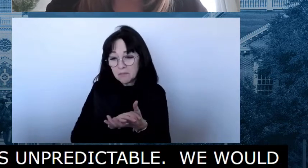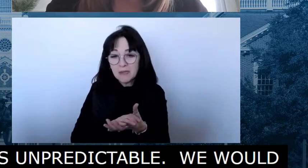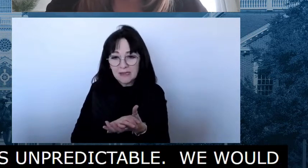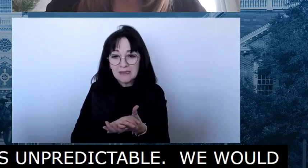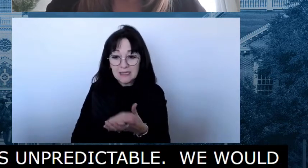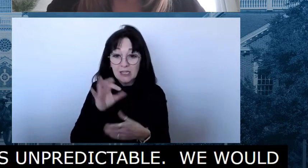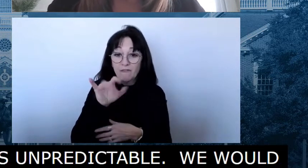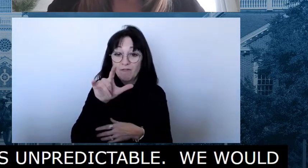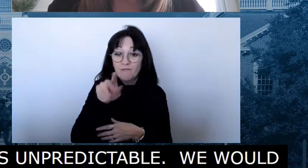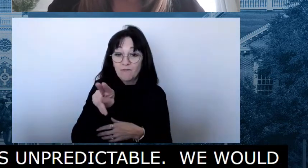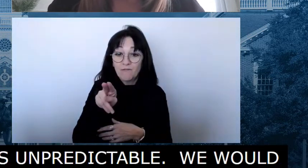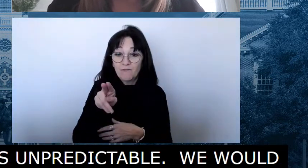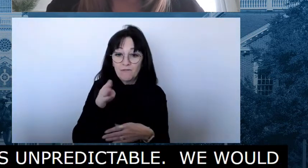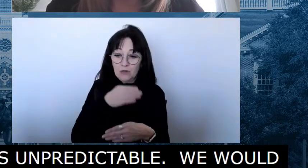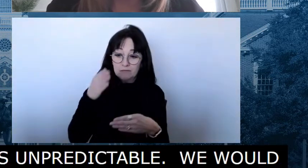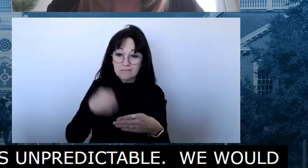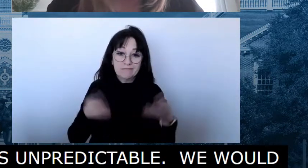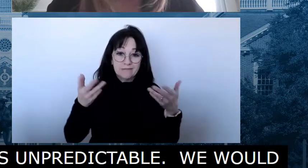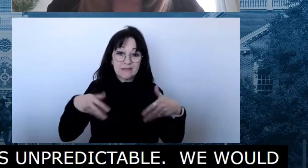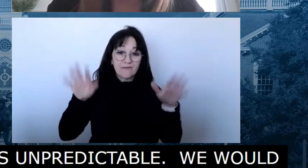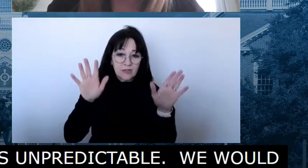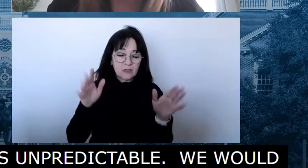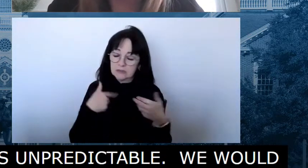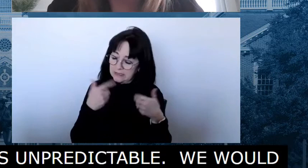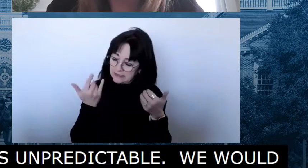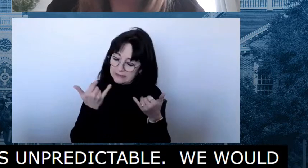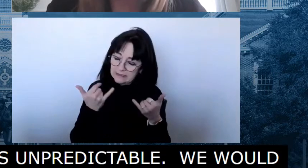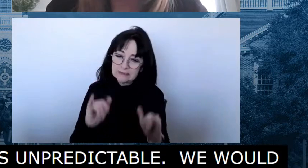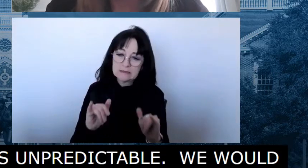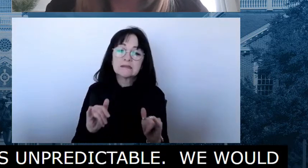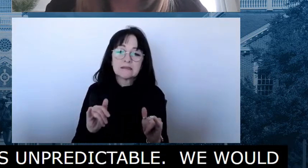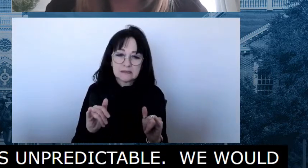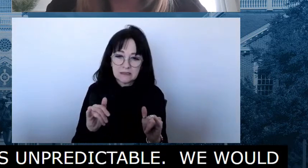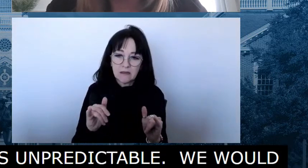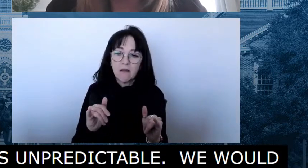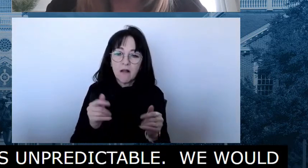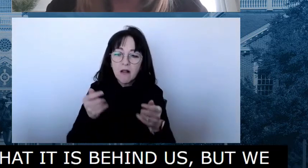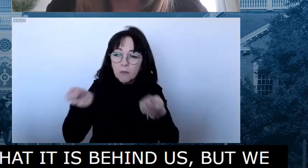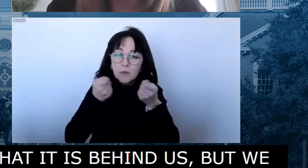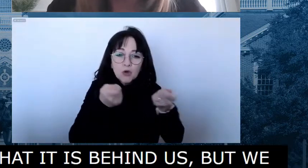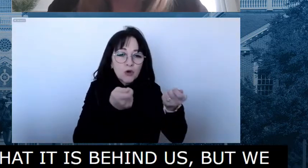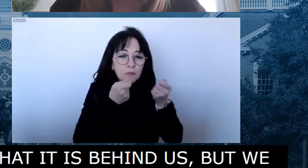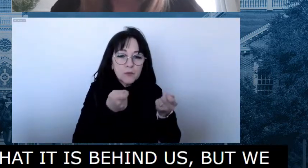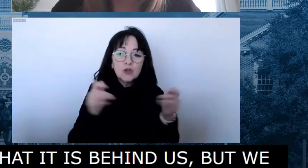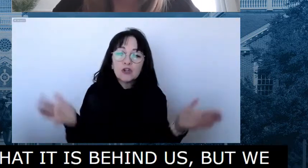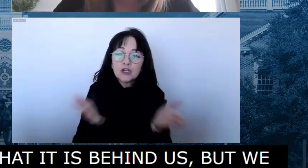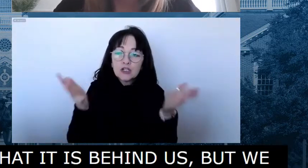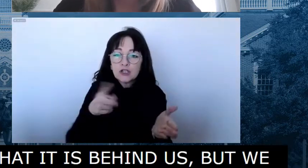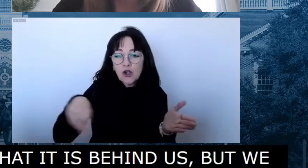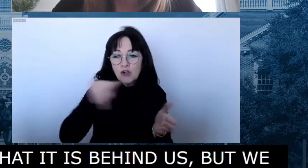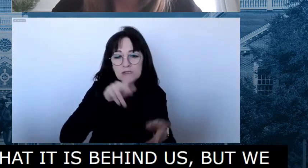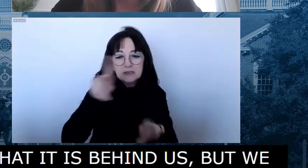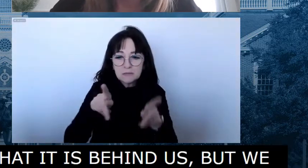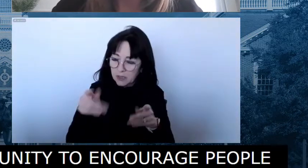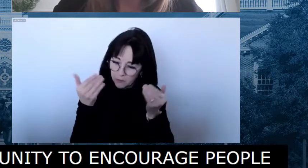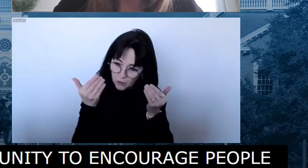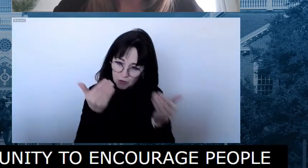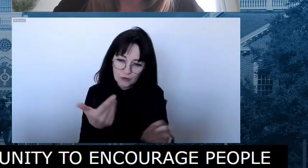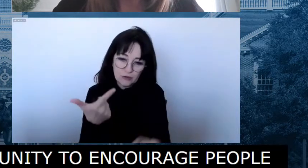still I'll still use this opportunity to encourage people to get their flu vaccine if they have not yet.